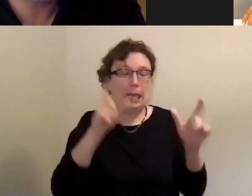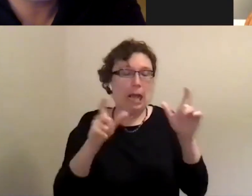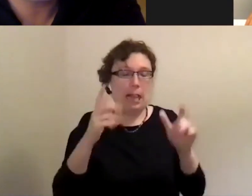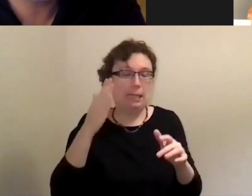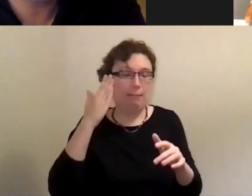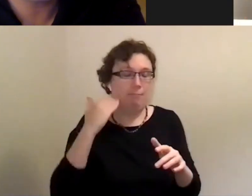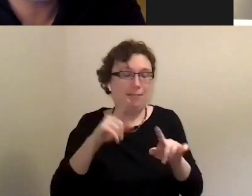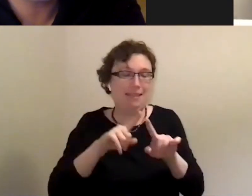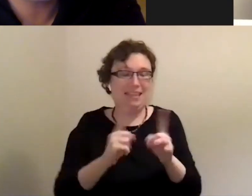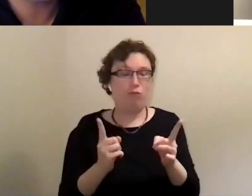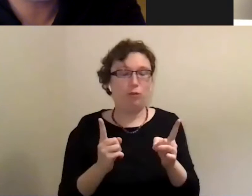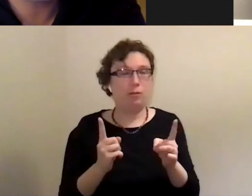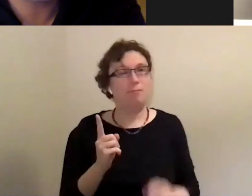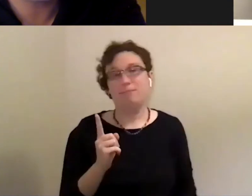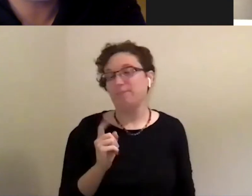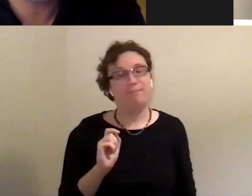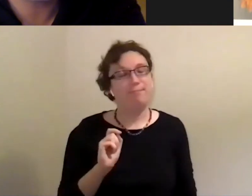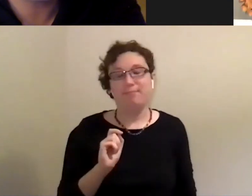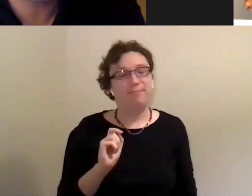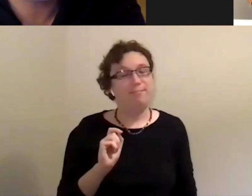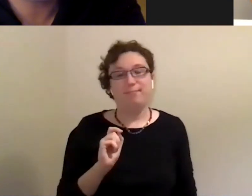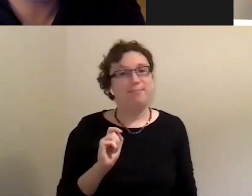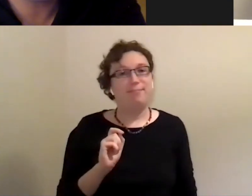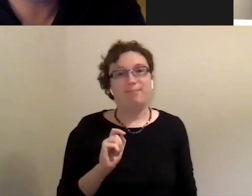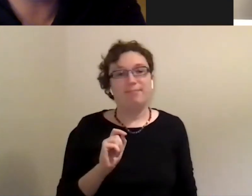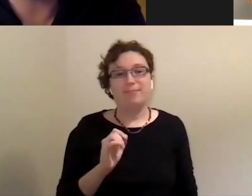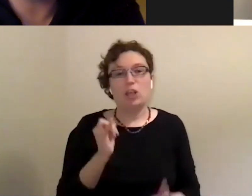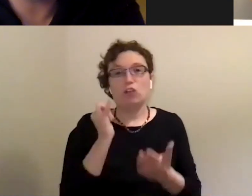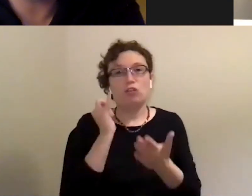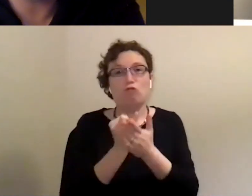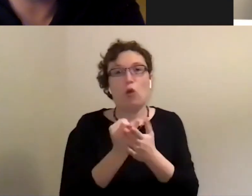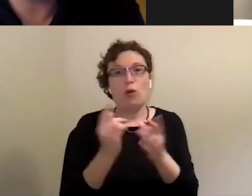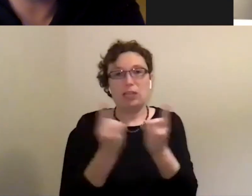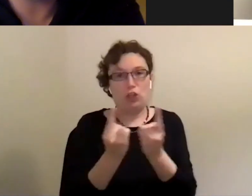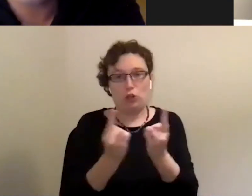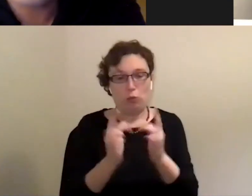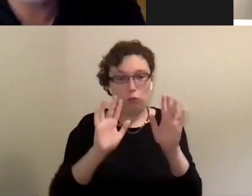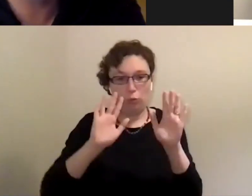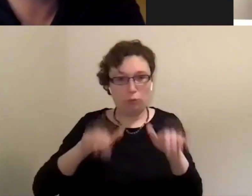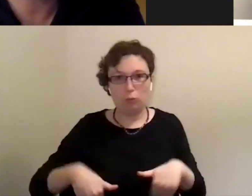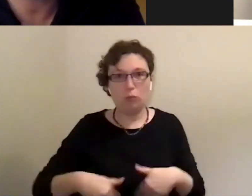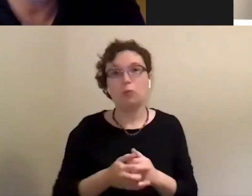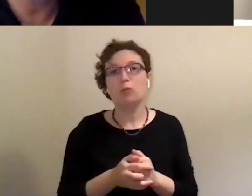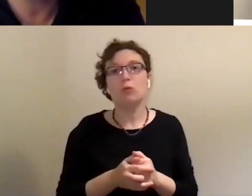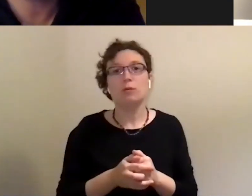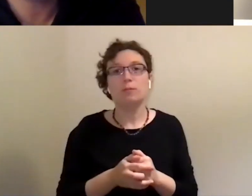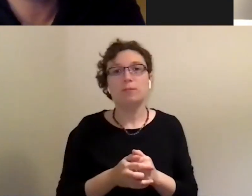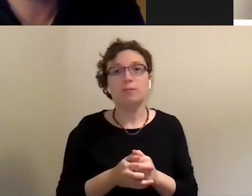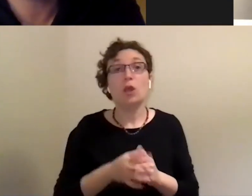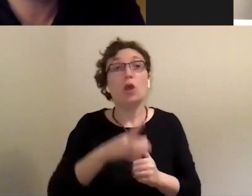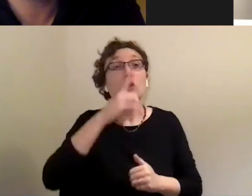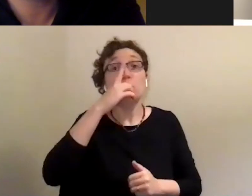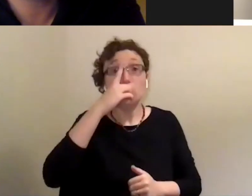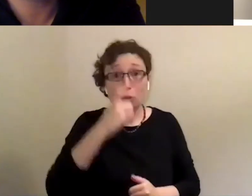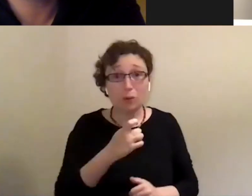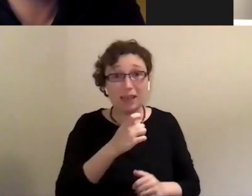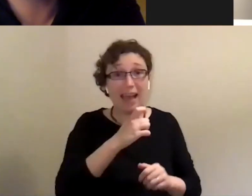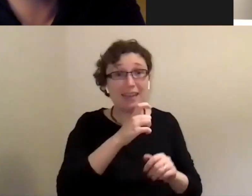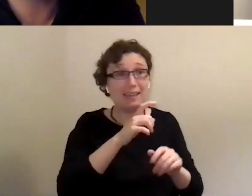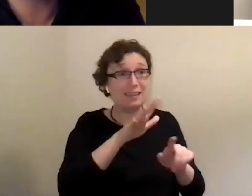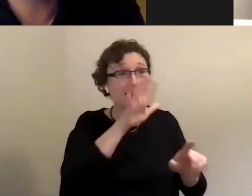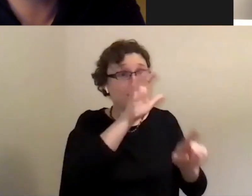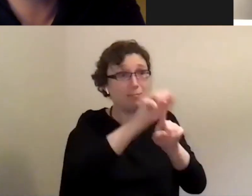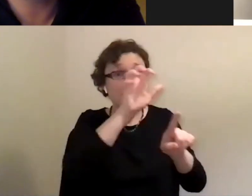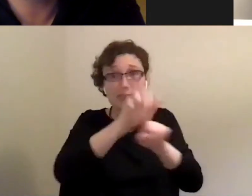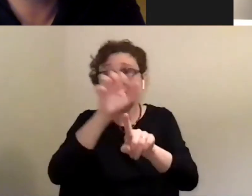don't treat someone differently because of it. That's the main thing. You can see difference. Everyone sees different. I see that